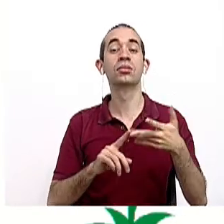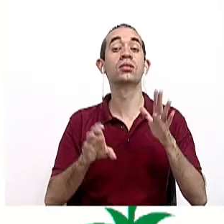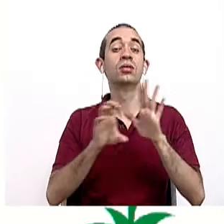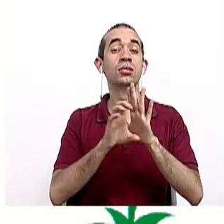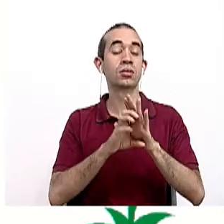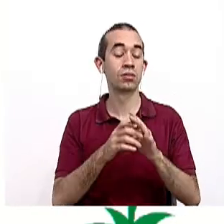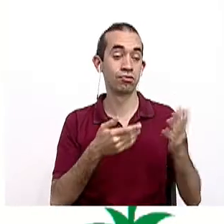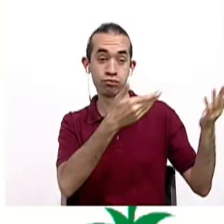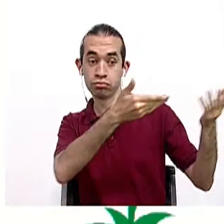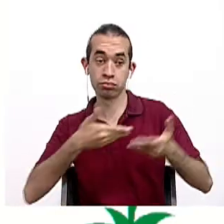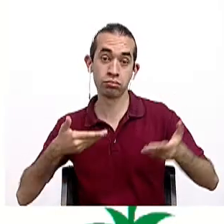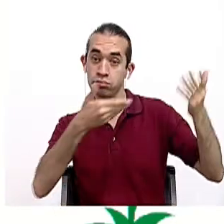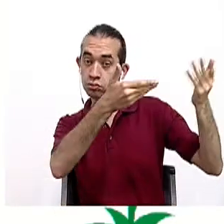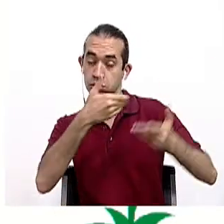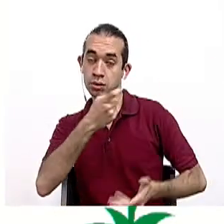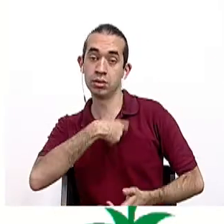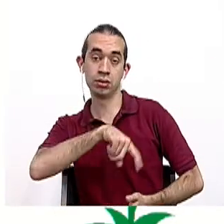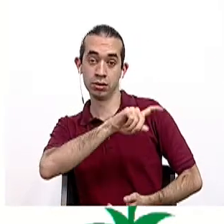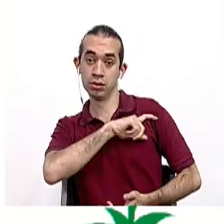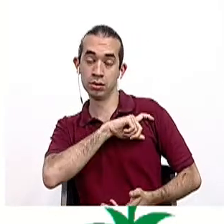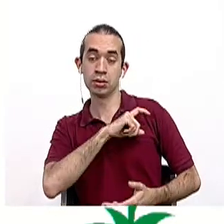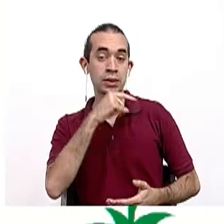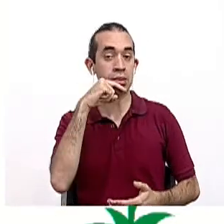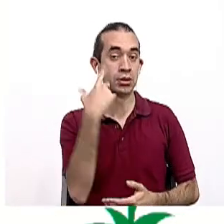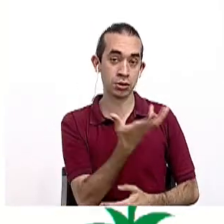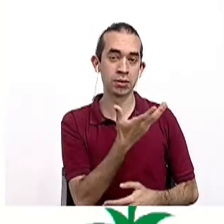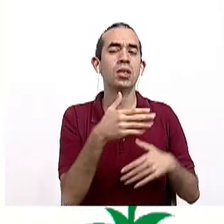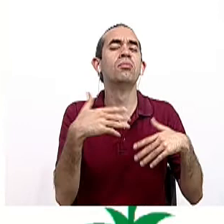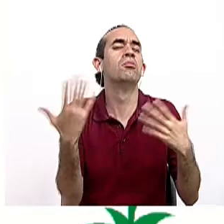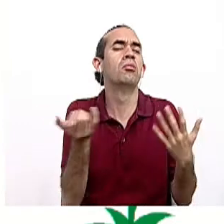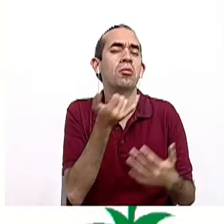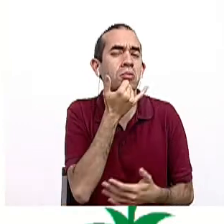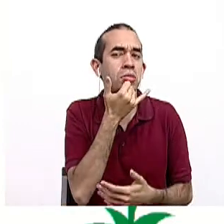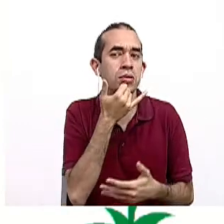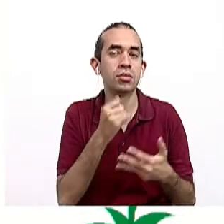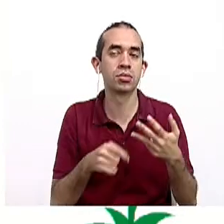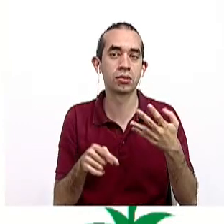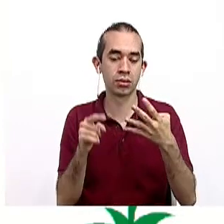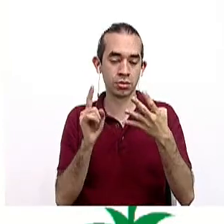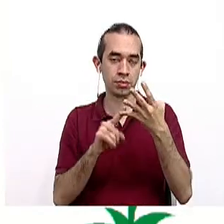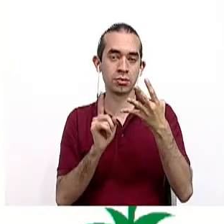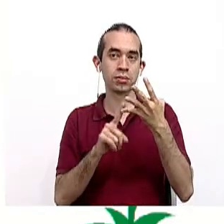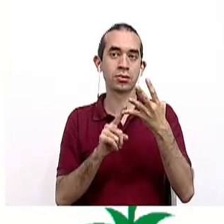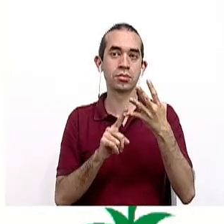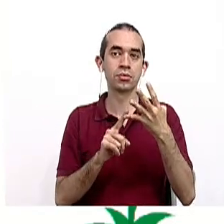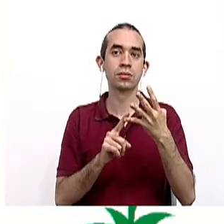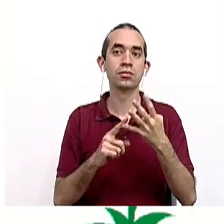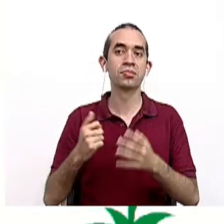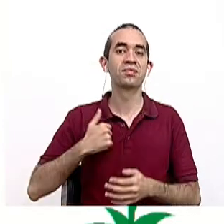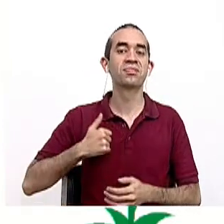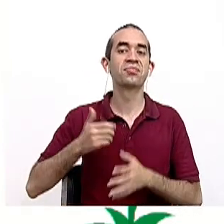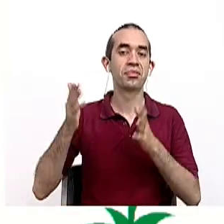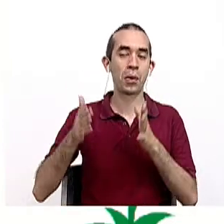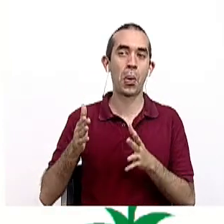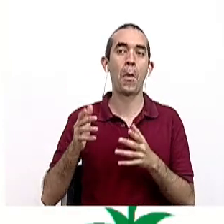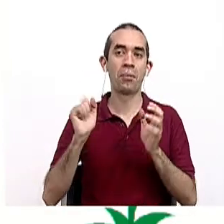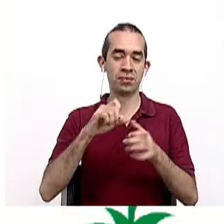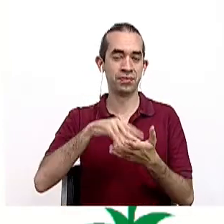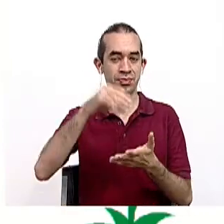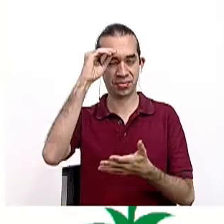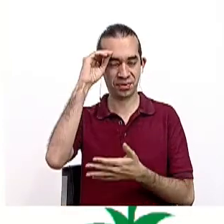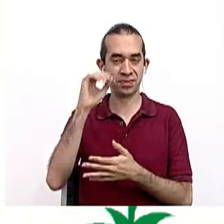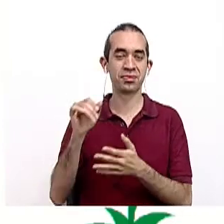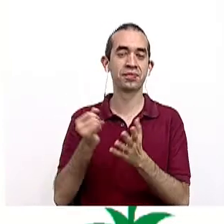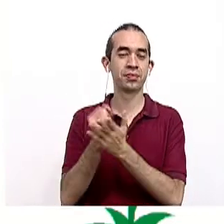what would happen if we imported tomato from Spain? And question number 4, what can Canadians take